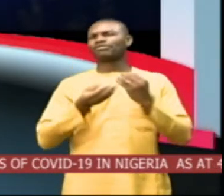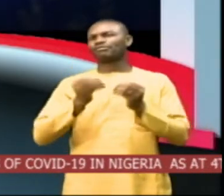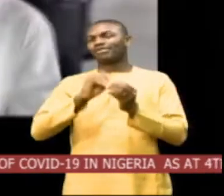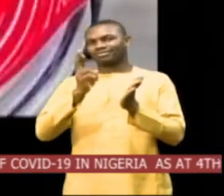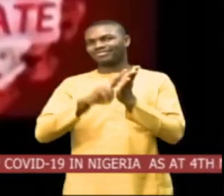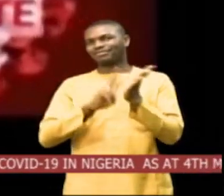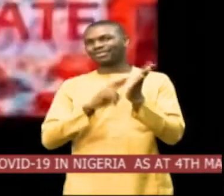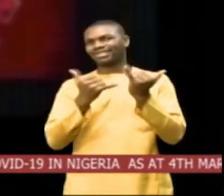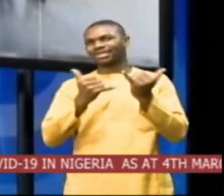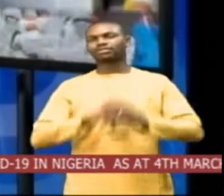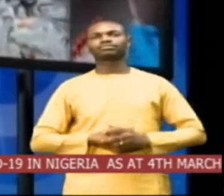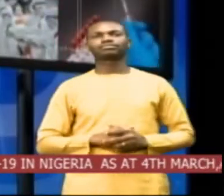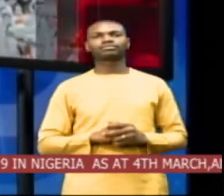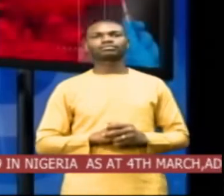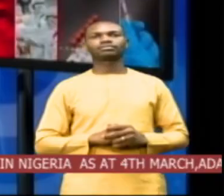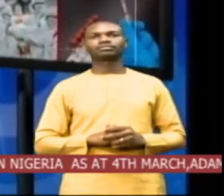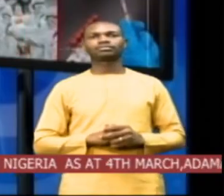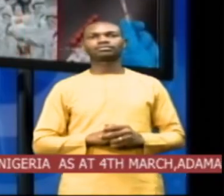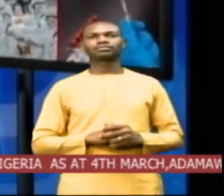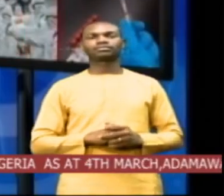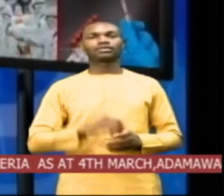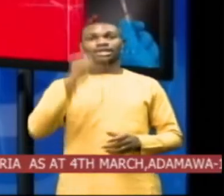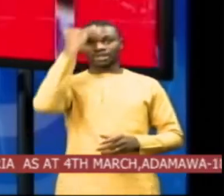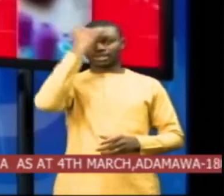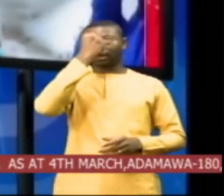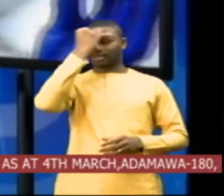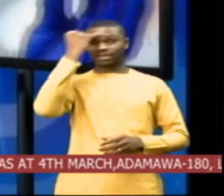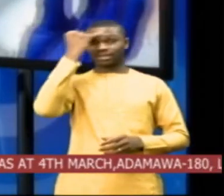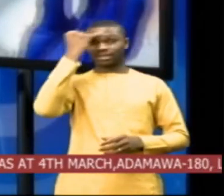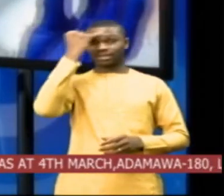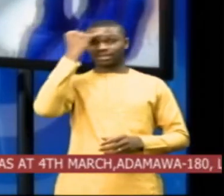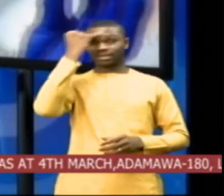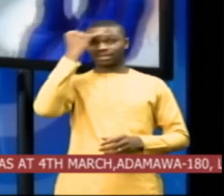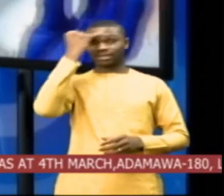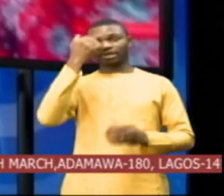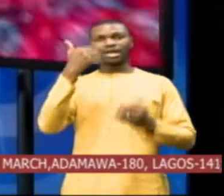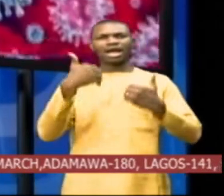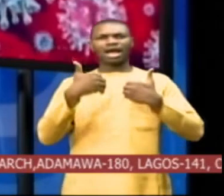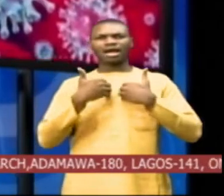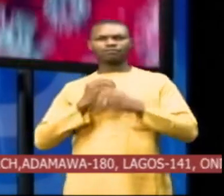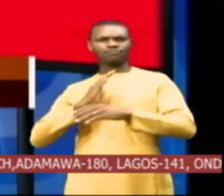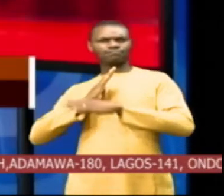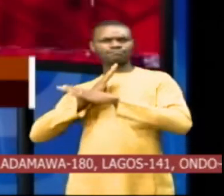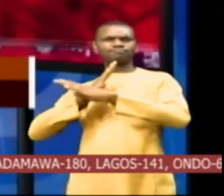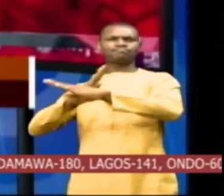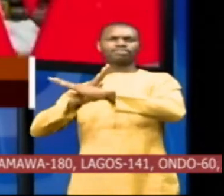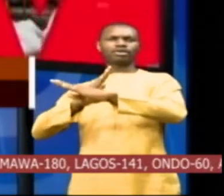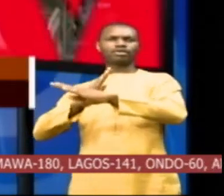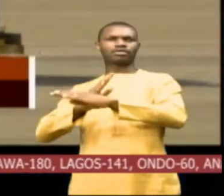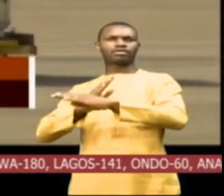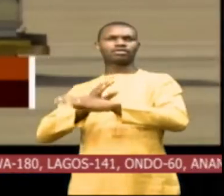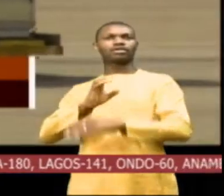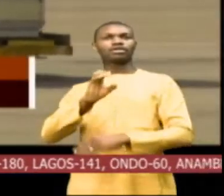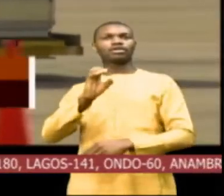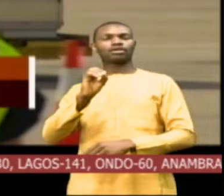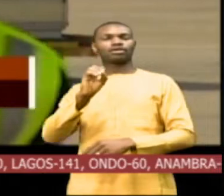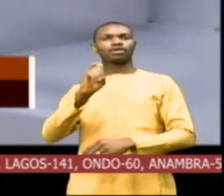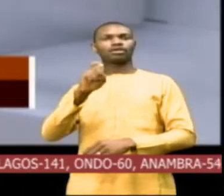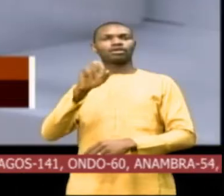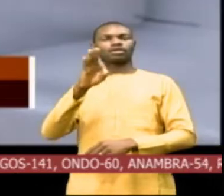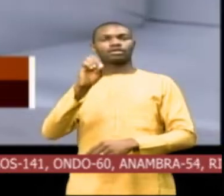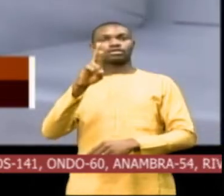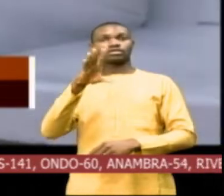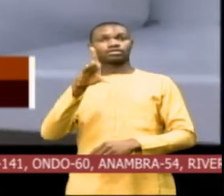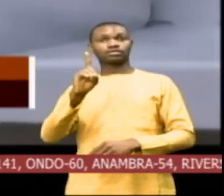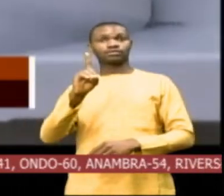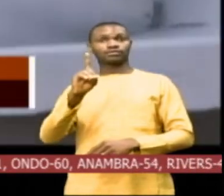The Italian government has blocked the export of Oxford AstraZeneca vaccine shipments to